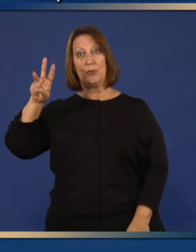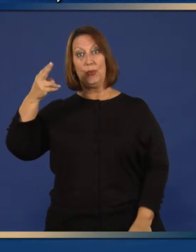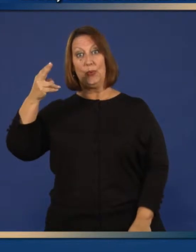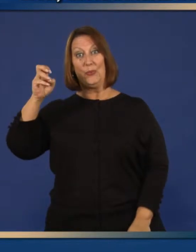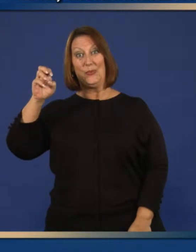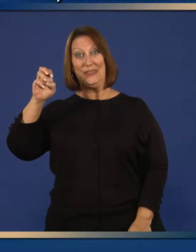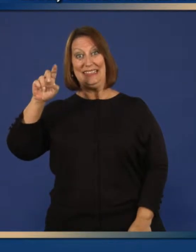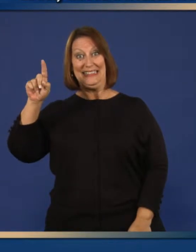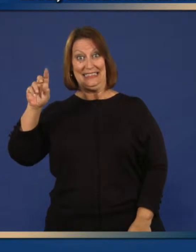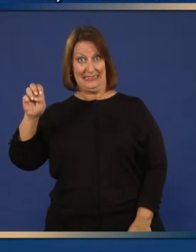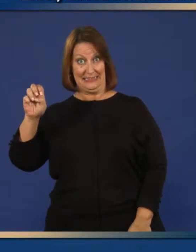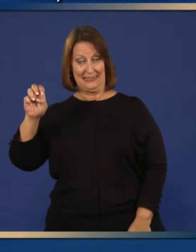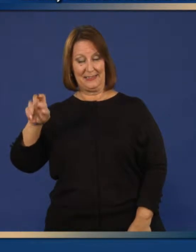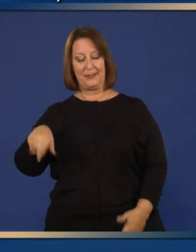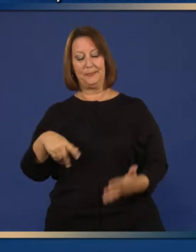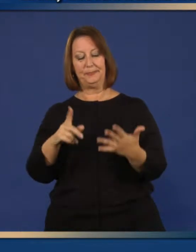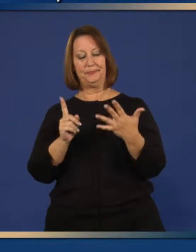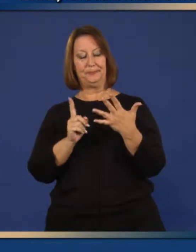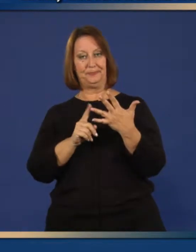Pregnant women.